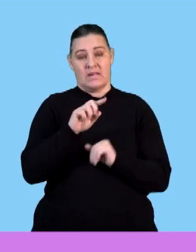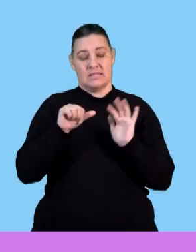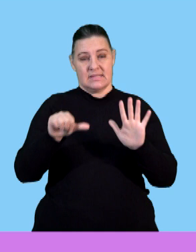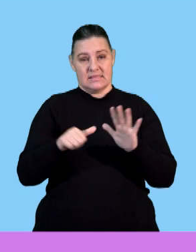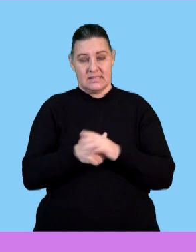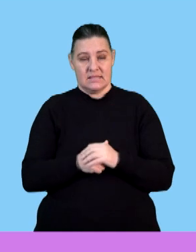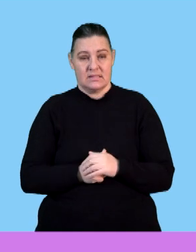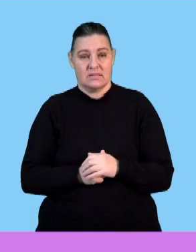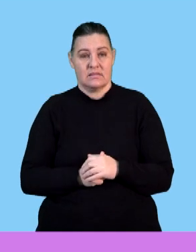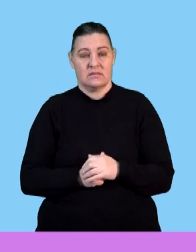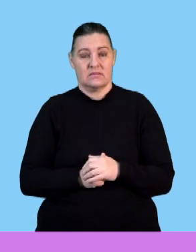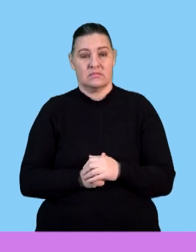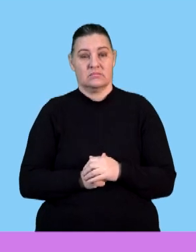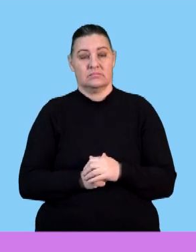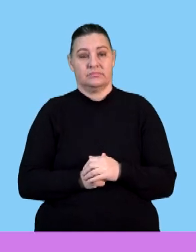16.